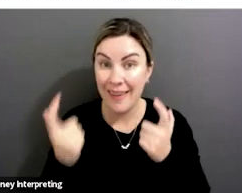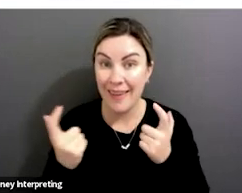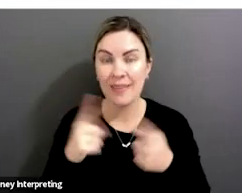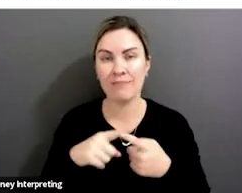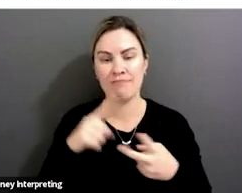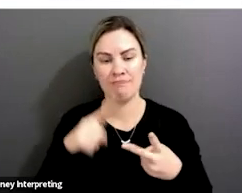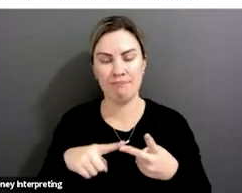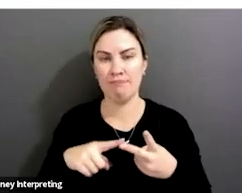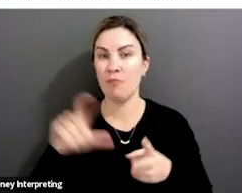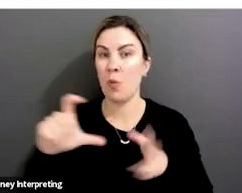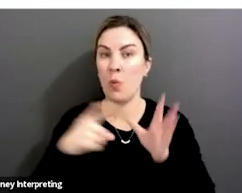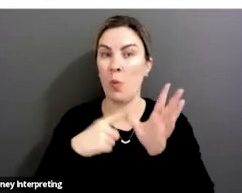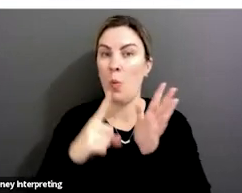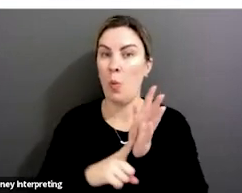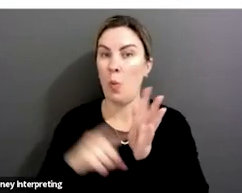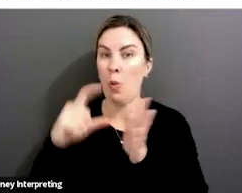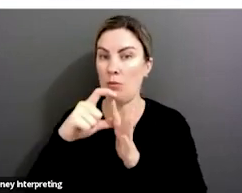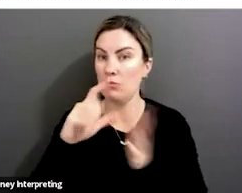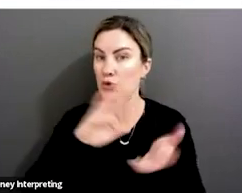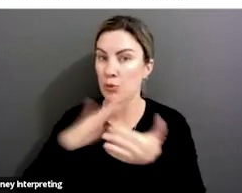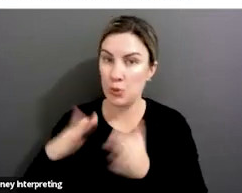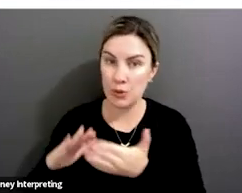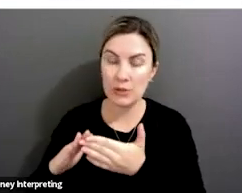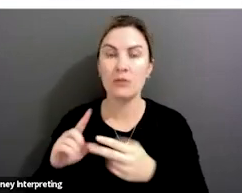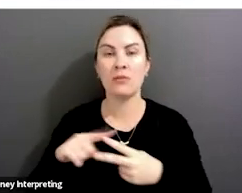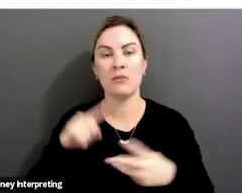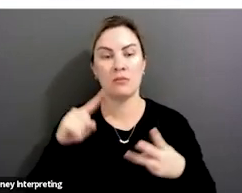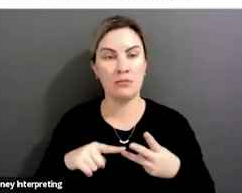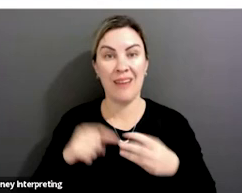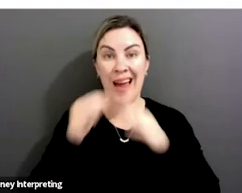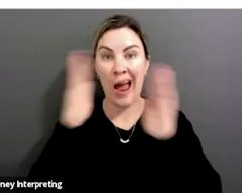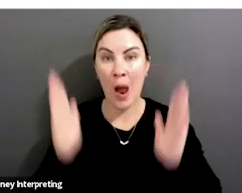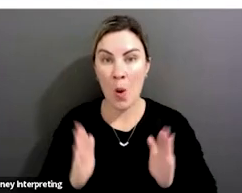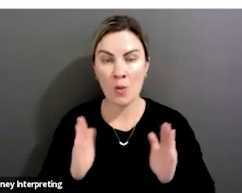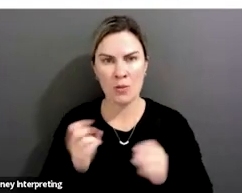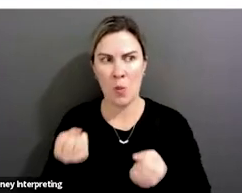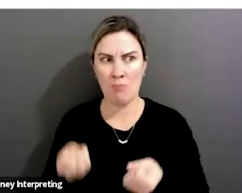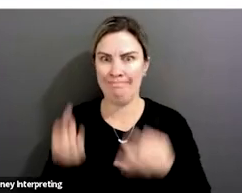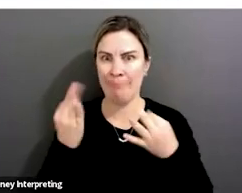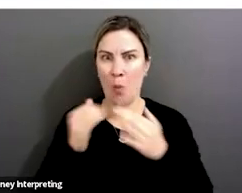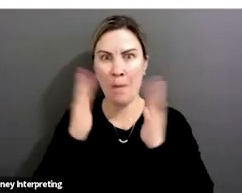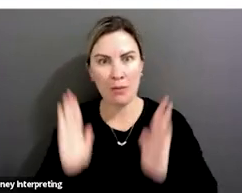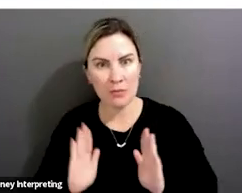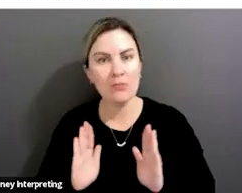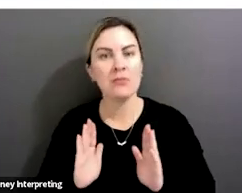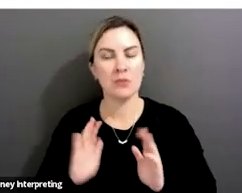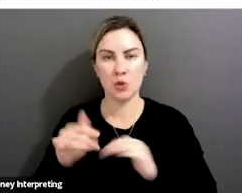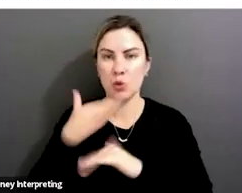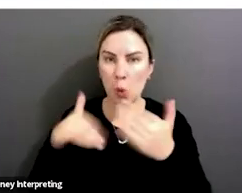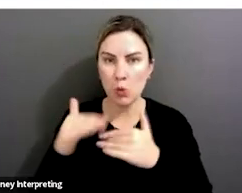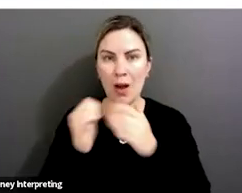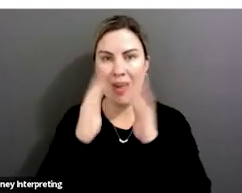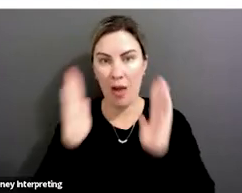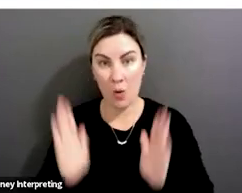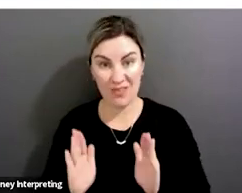with culturally and linguistically diverse communities, in the housing and homelessness sector, including social housing. And we've been working